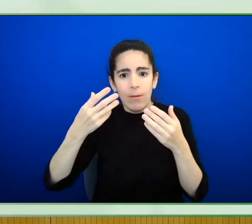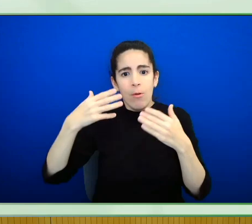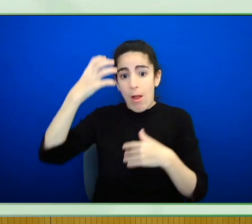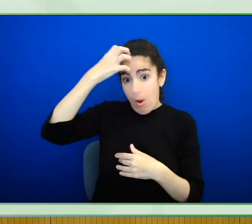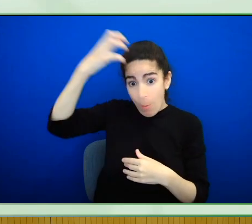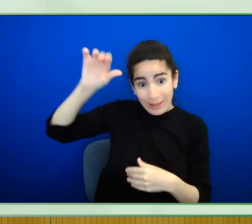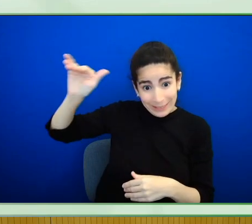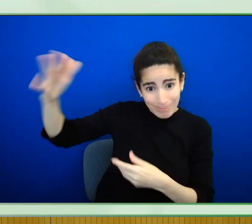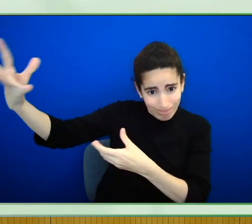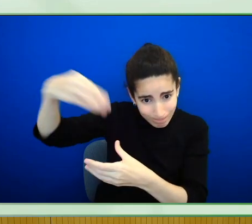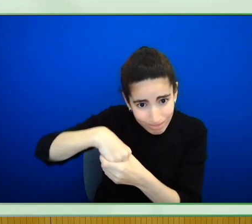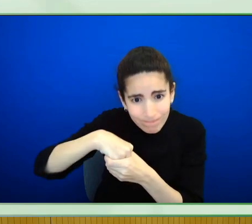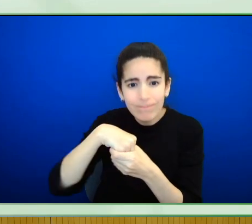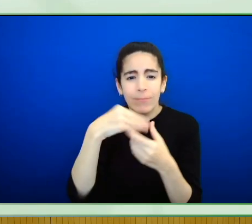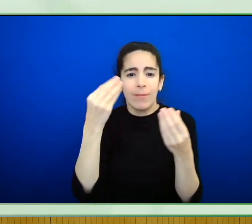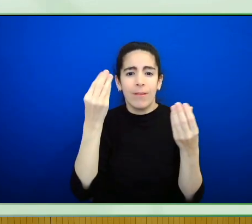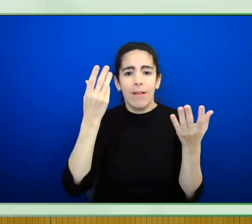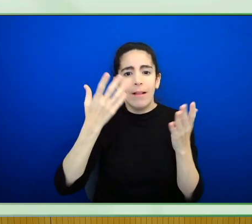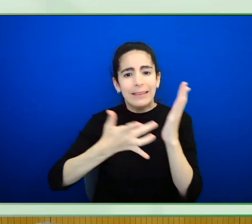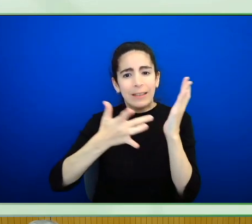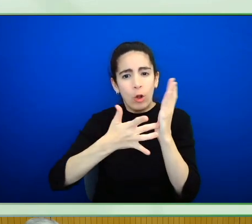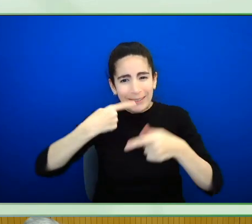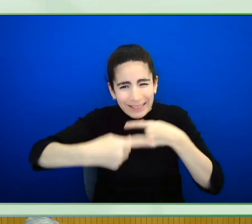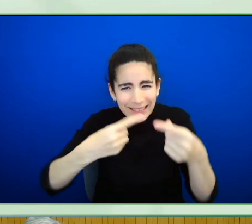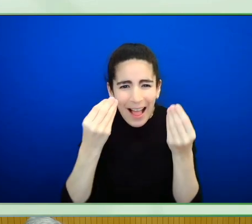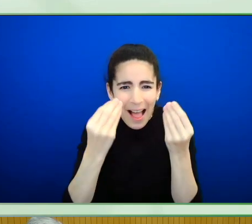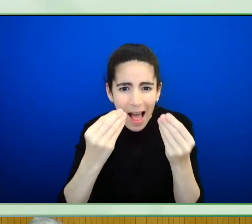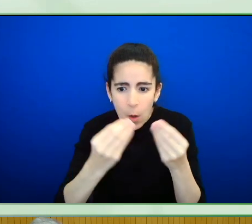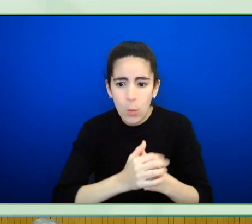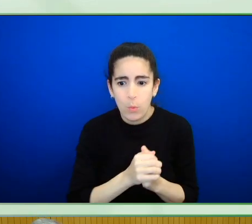management information system, and with the help of, and we are